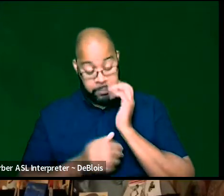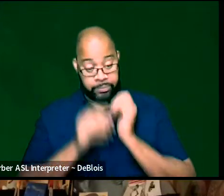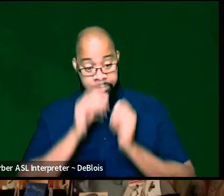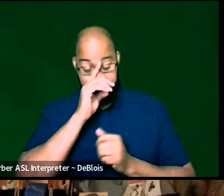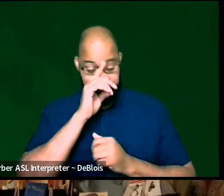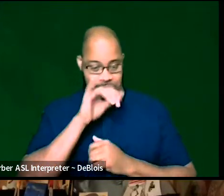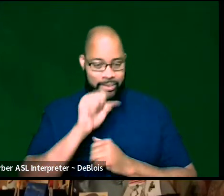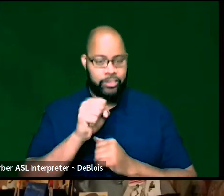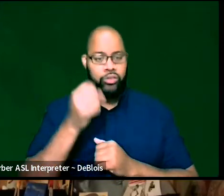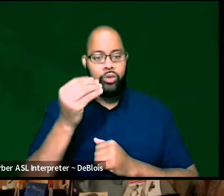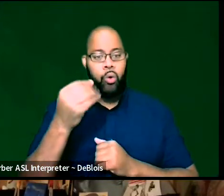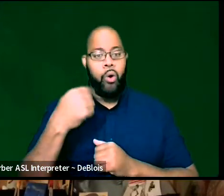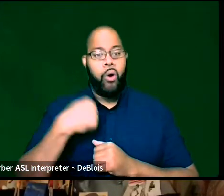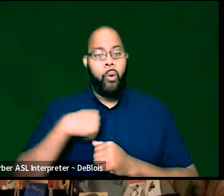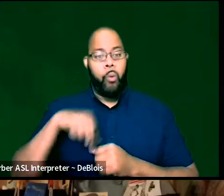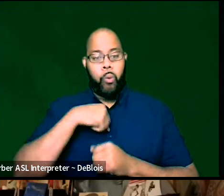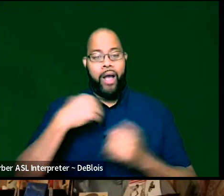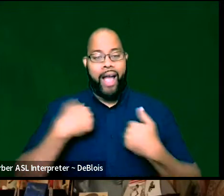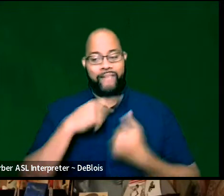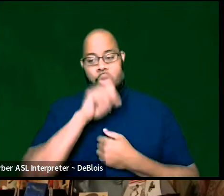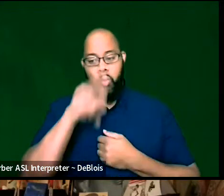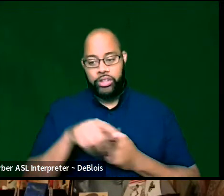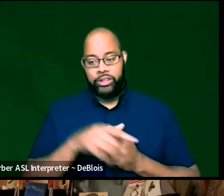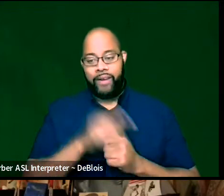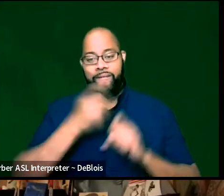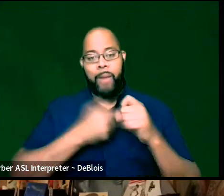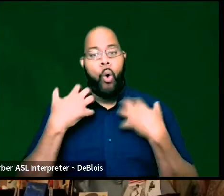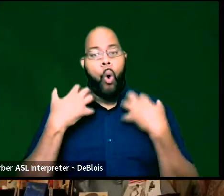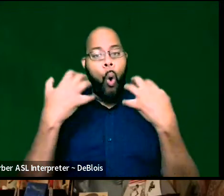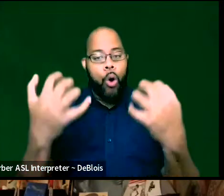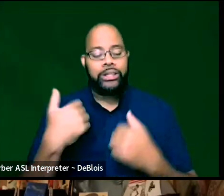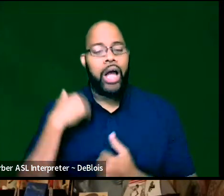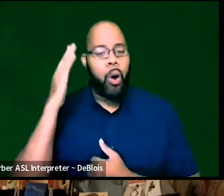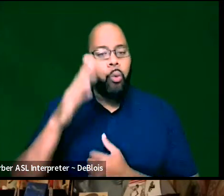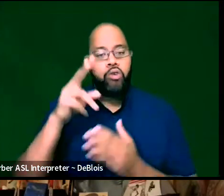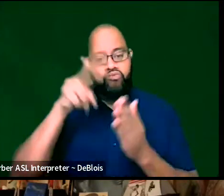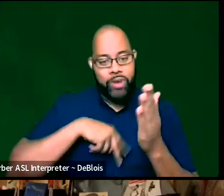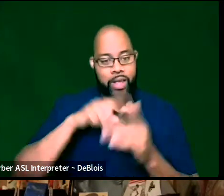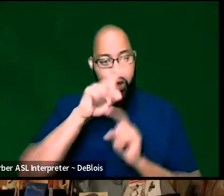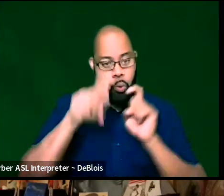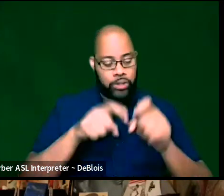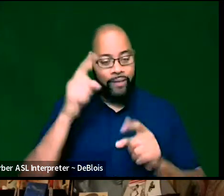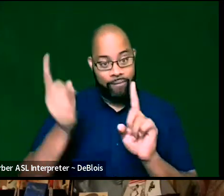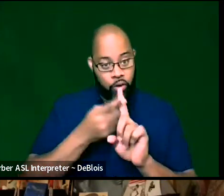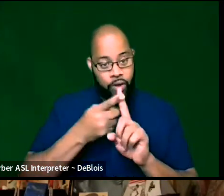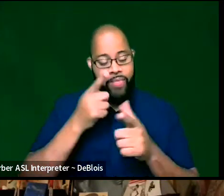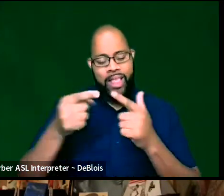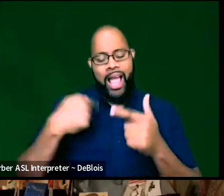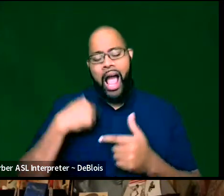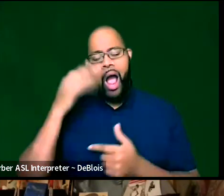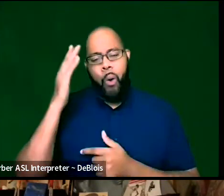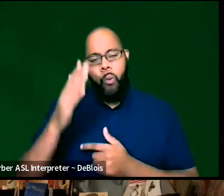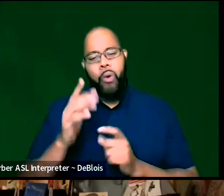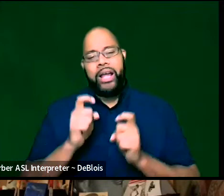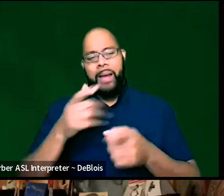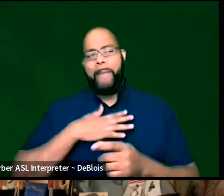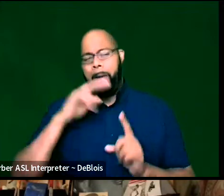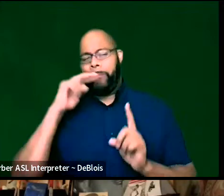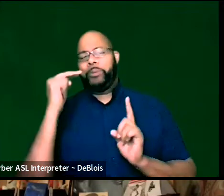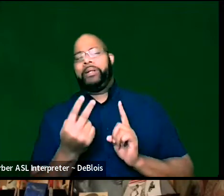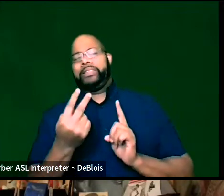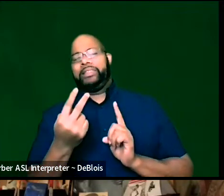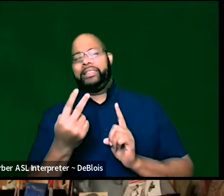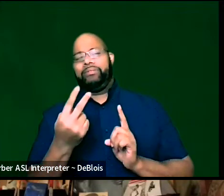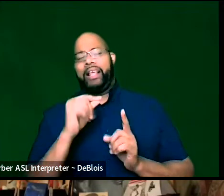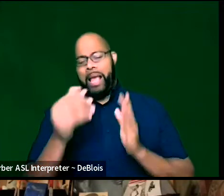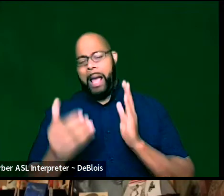Yes. So we have a question from the audience, and I'm going to read the question first and then kind of give my perspective and